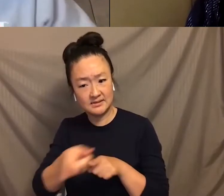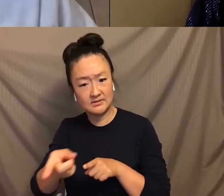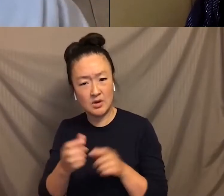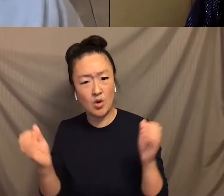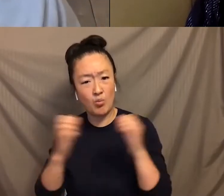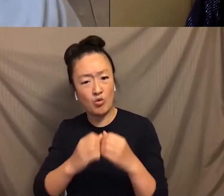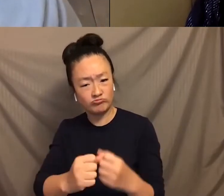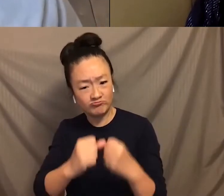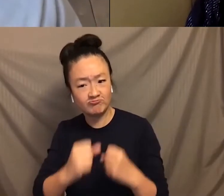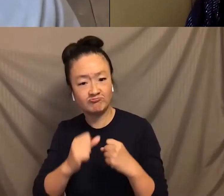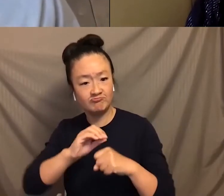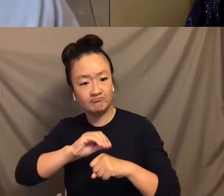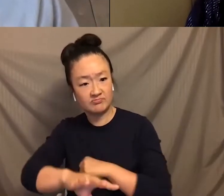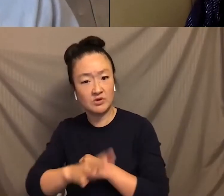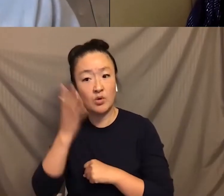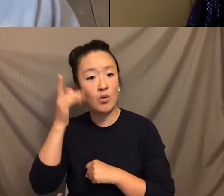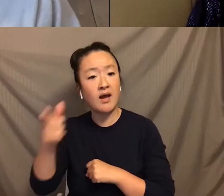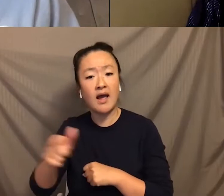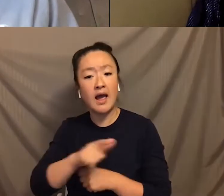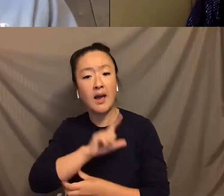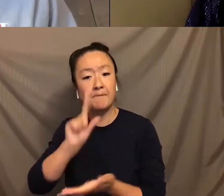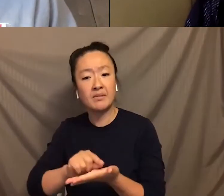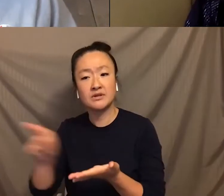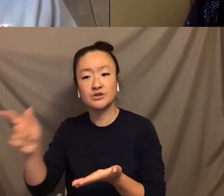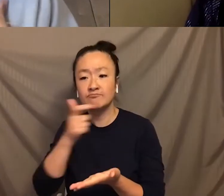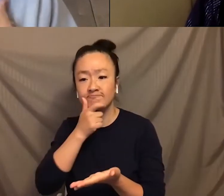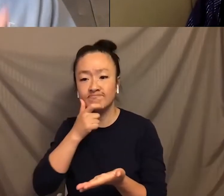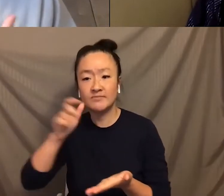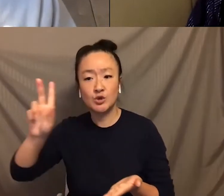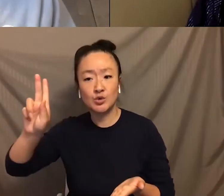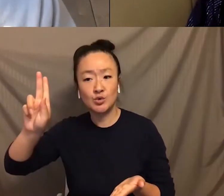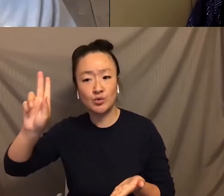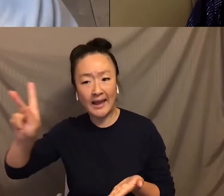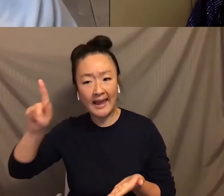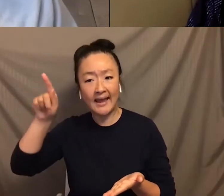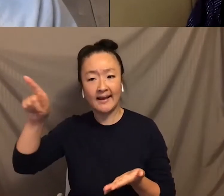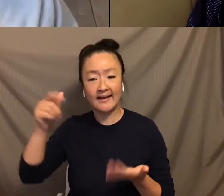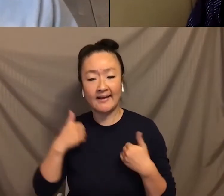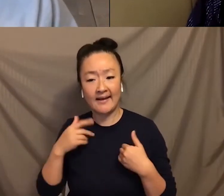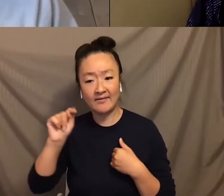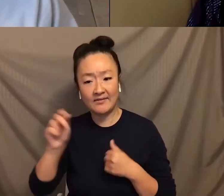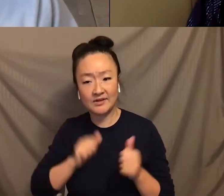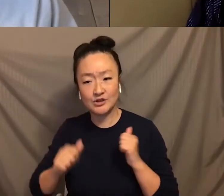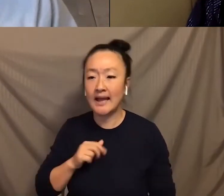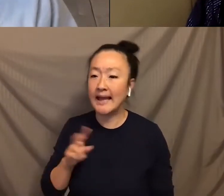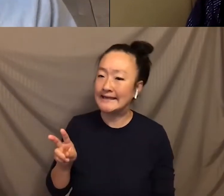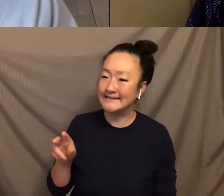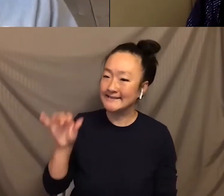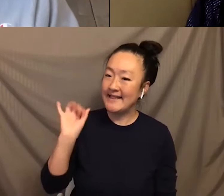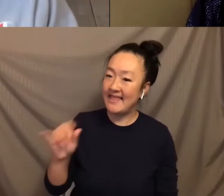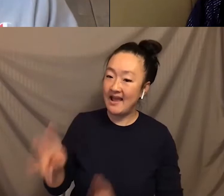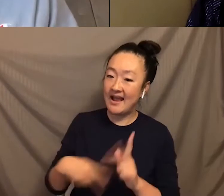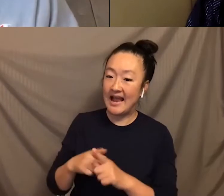her books were published in the UK and she had mm, television shows? And mm. that sort of response is precisely what I'm trying to